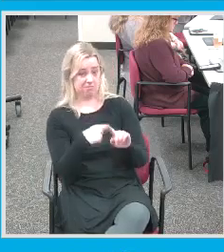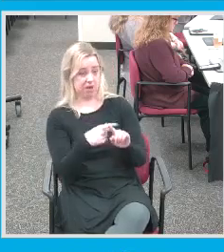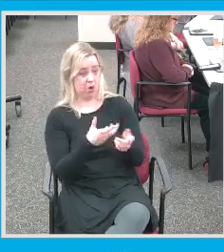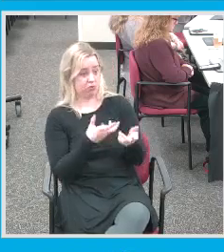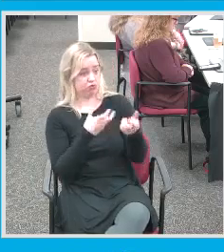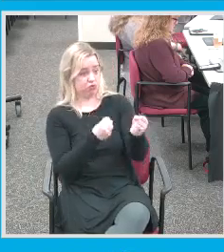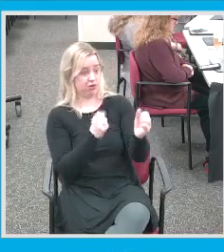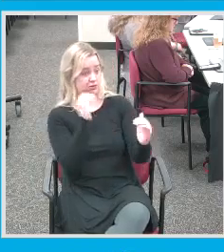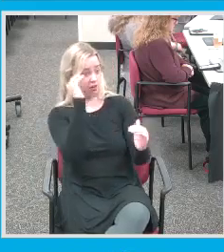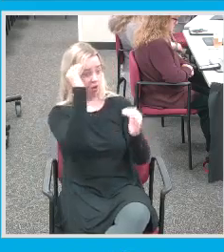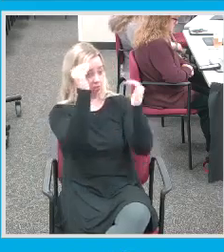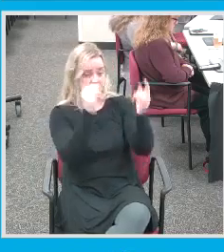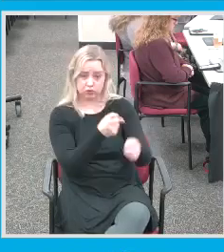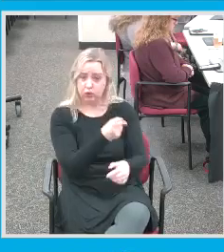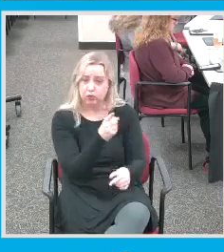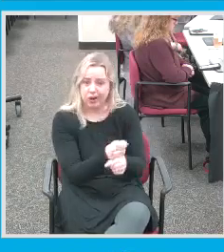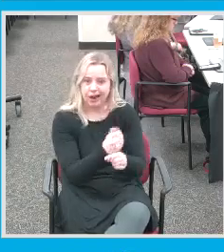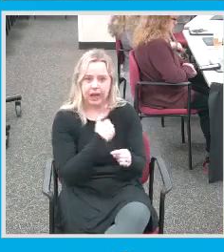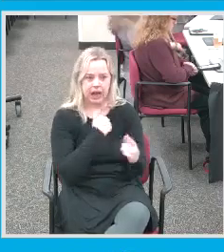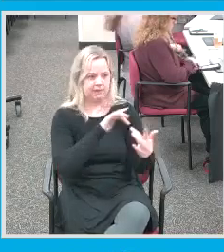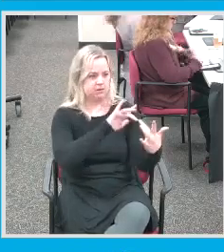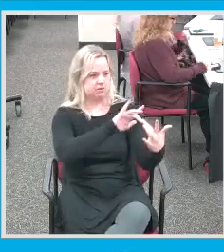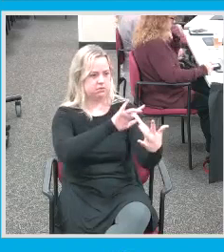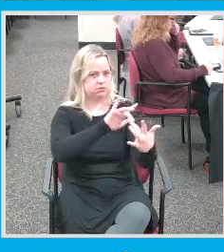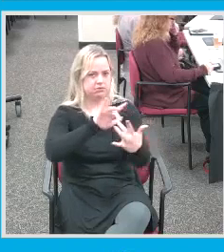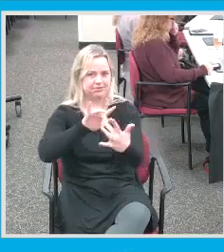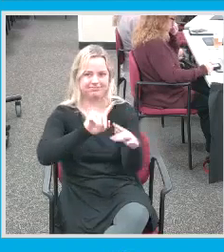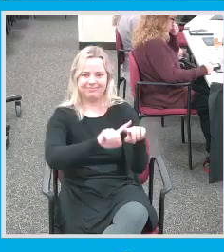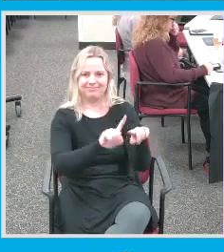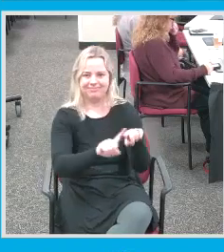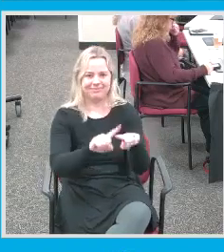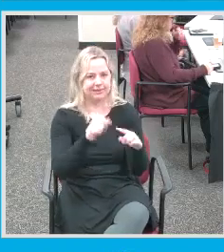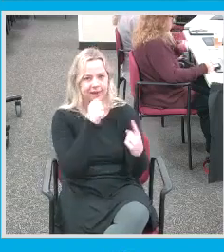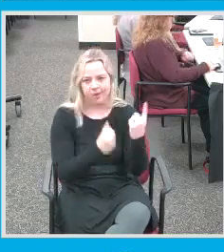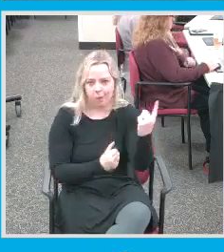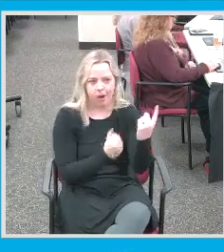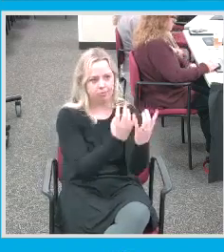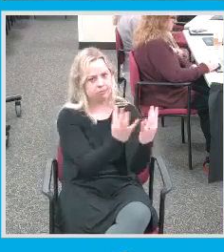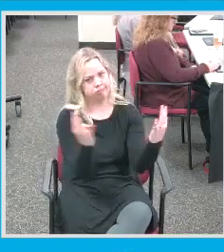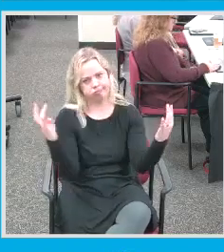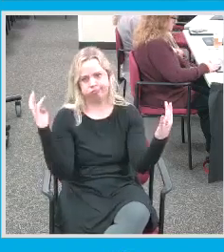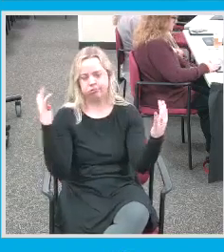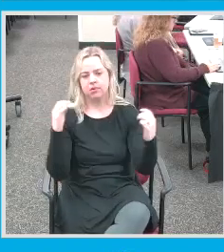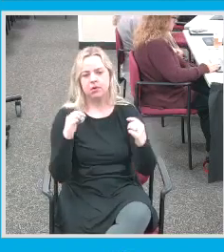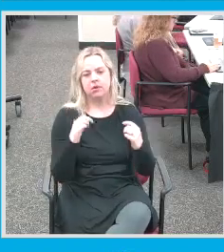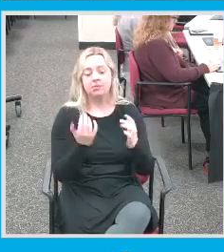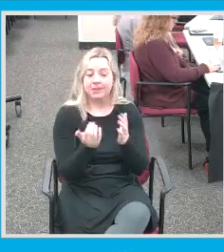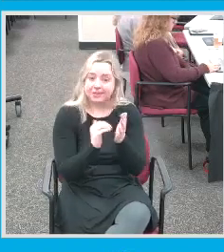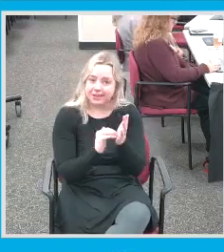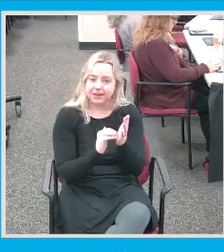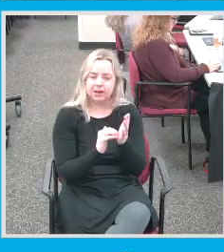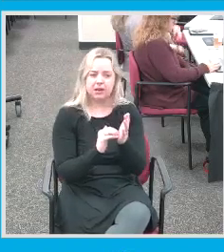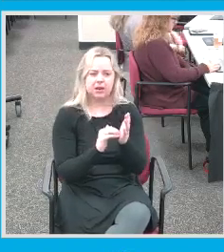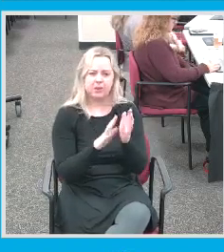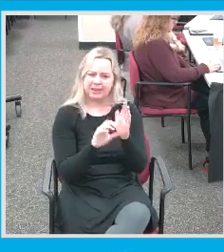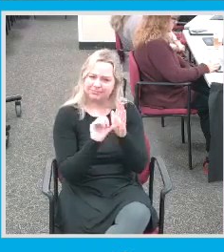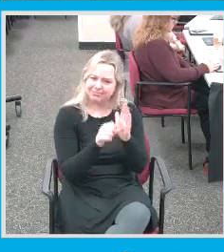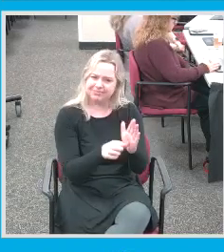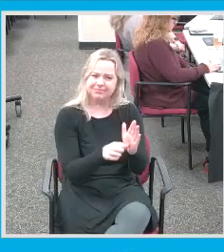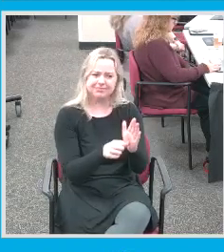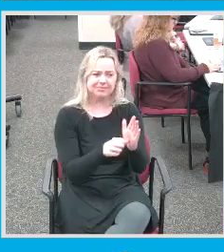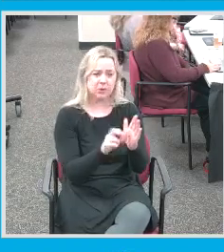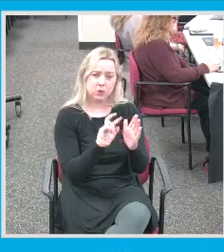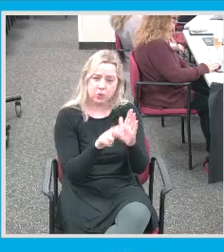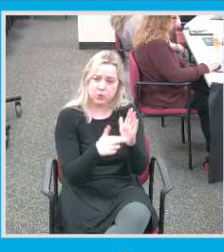is a network. And anytime we undermine the idea of the role of a parent in that